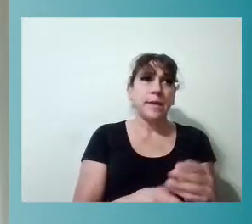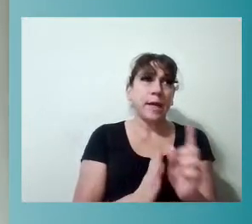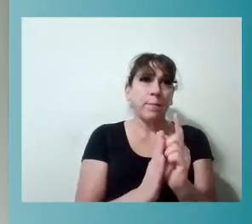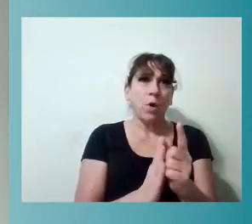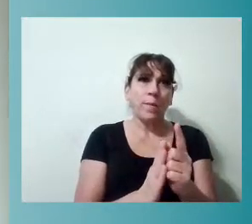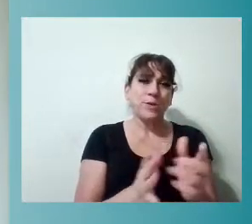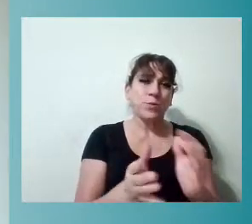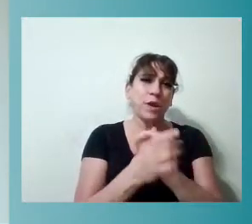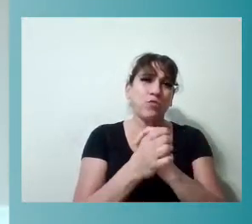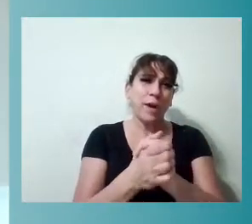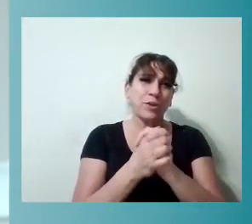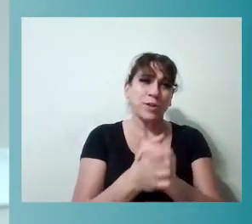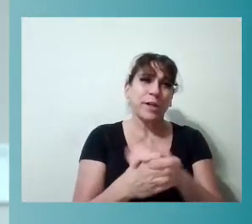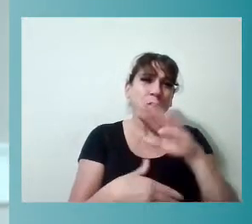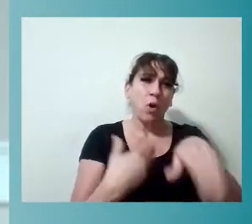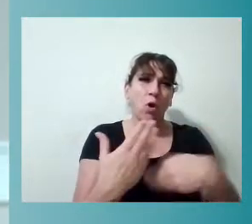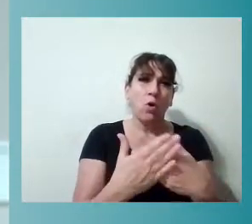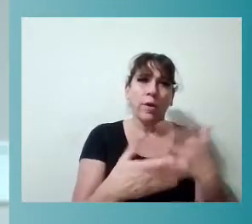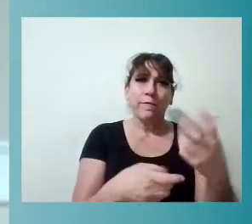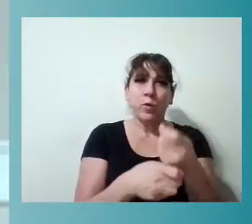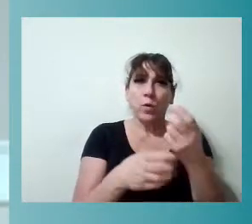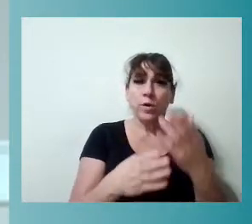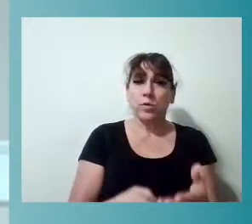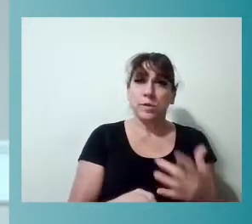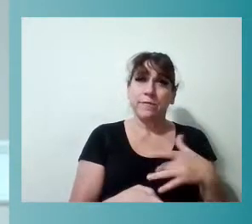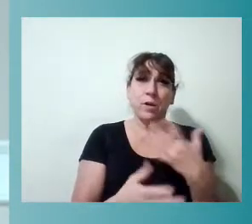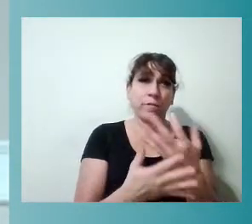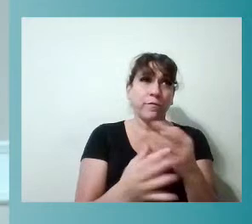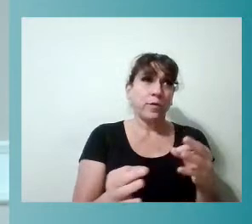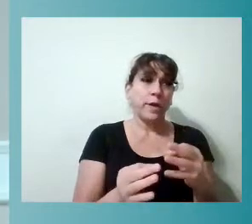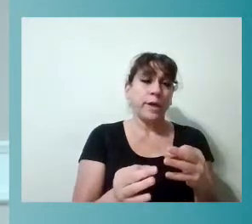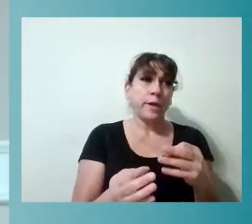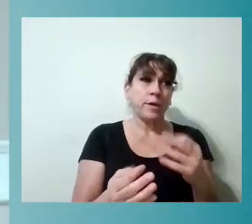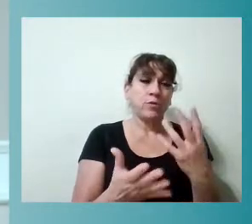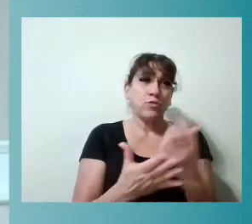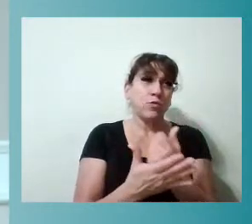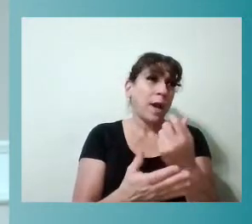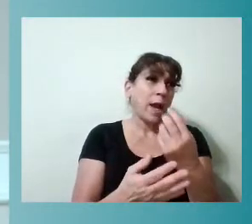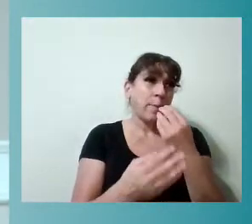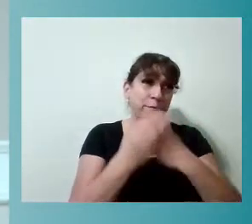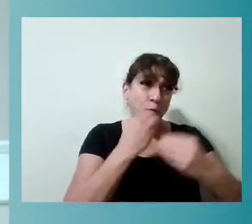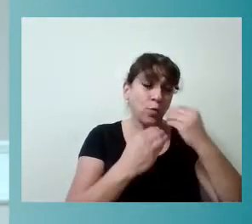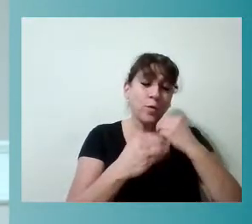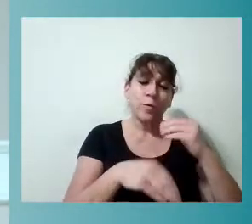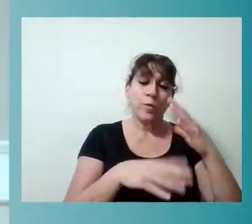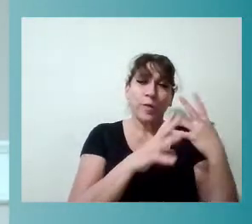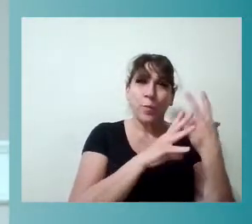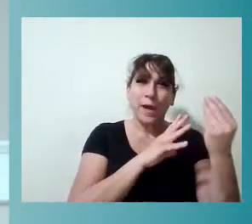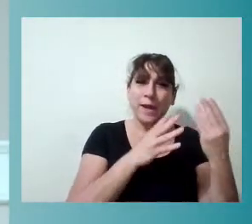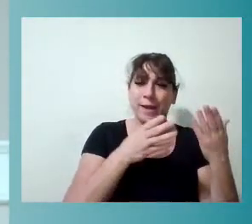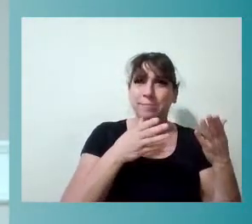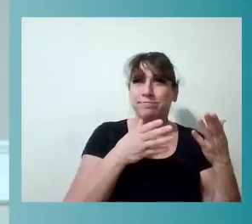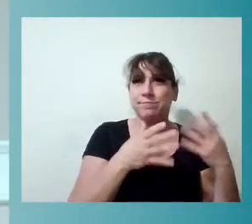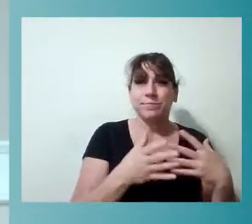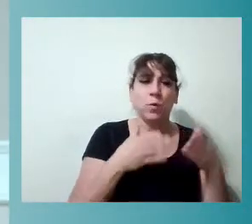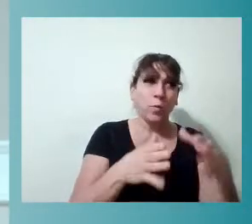to congratulate all of our winners, and feel free to grab any other bites to eat on your way out. Thank you.